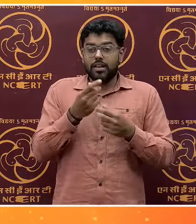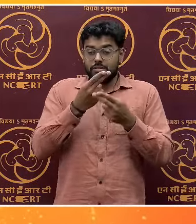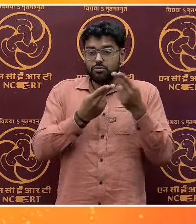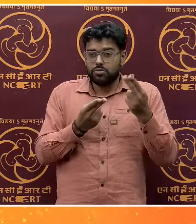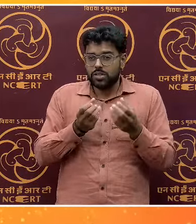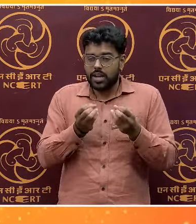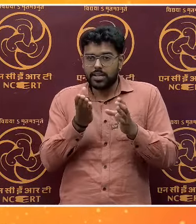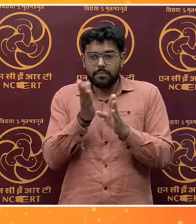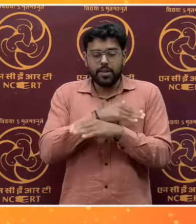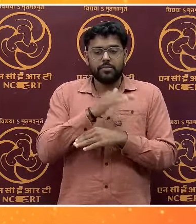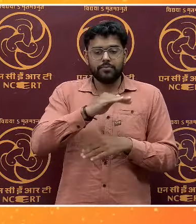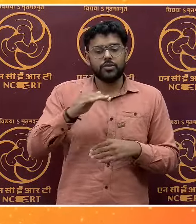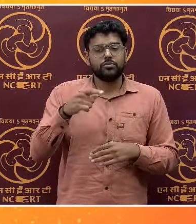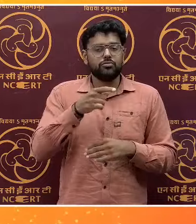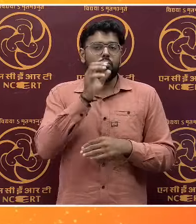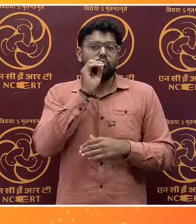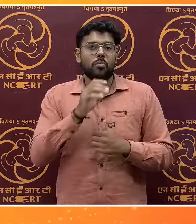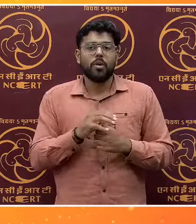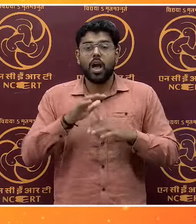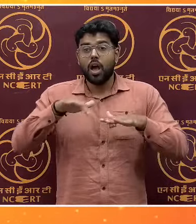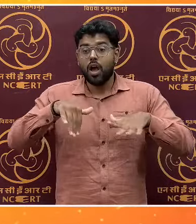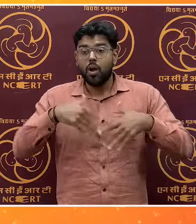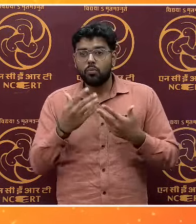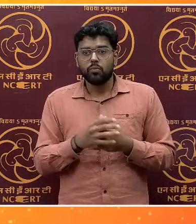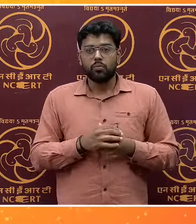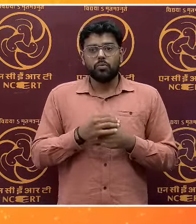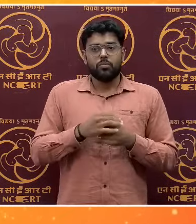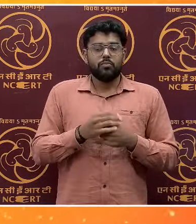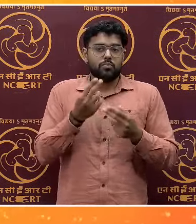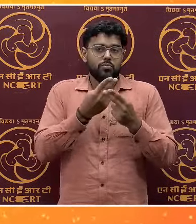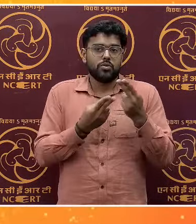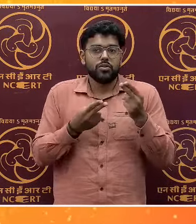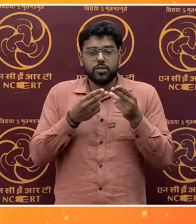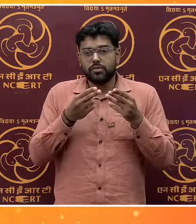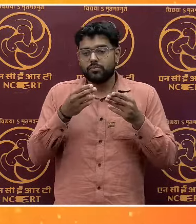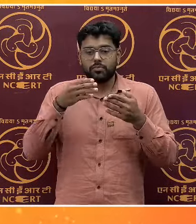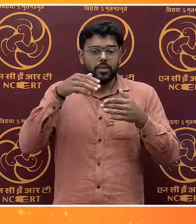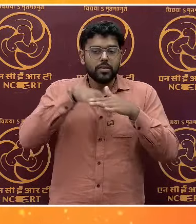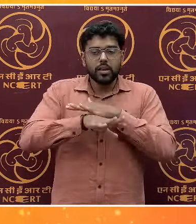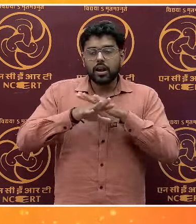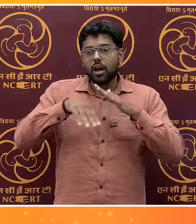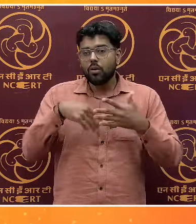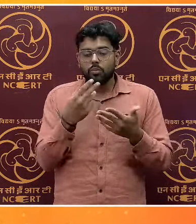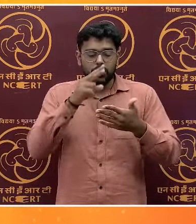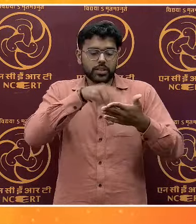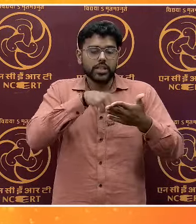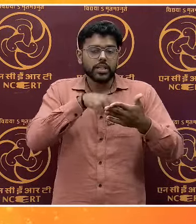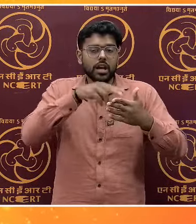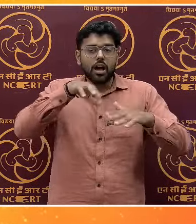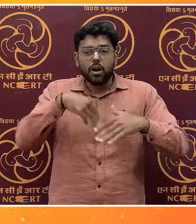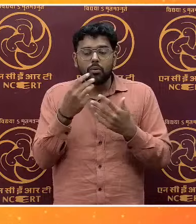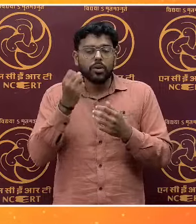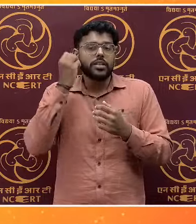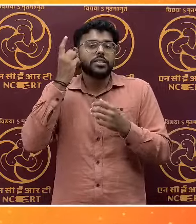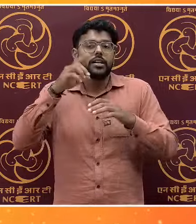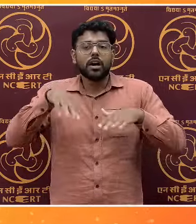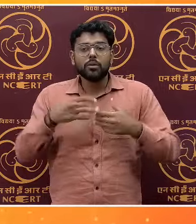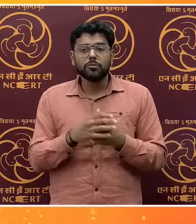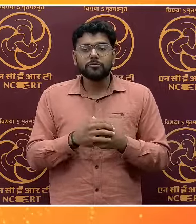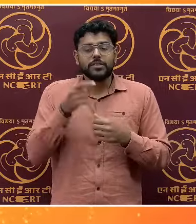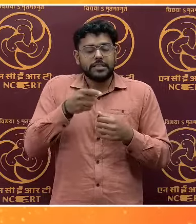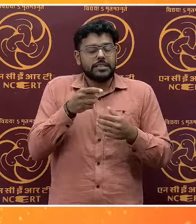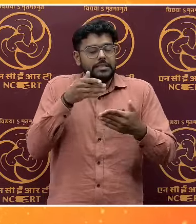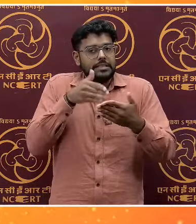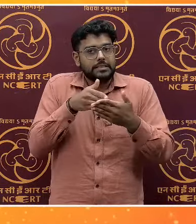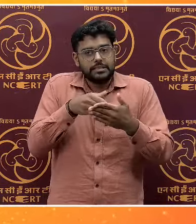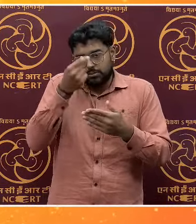want to tell my students that how we can go with the poetry. Okay. So, how to read a poetry and how to understand it is a challenge